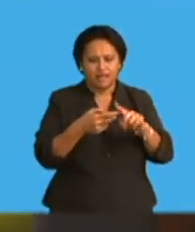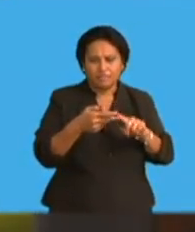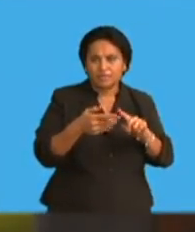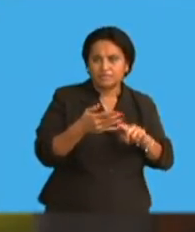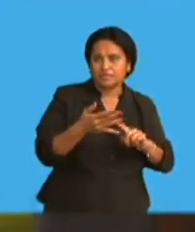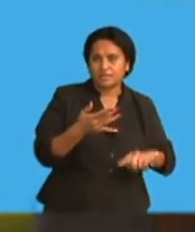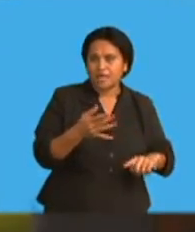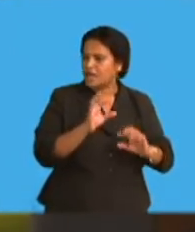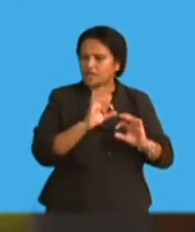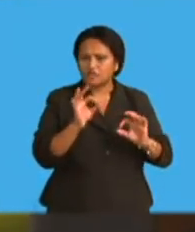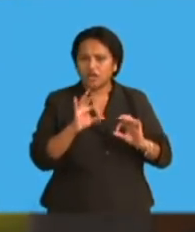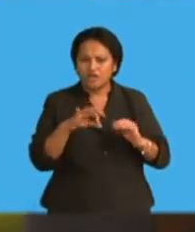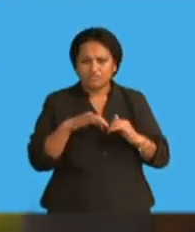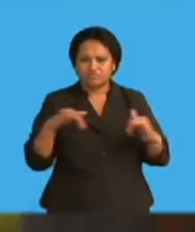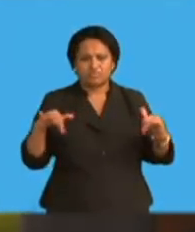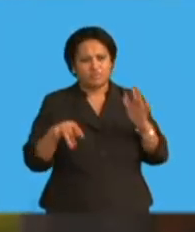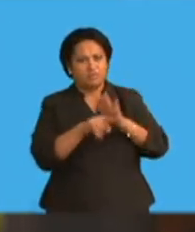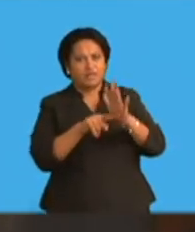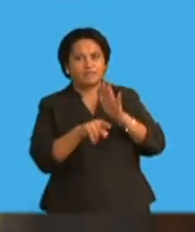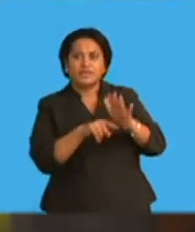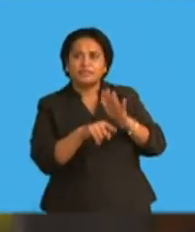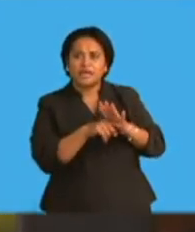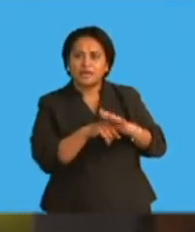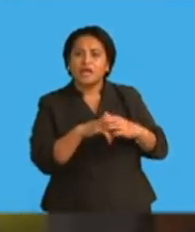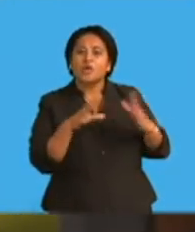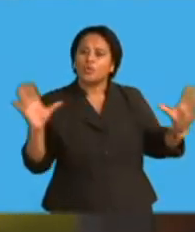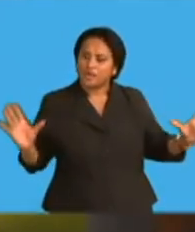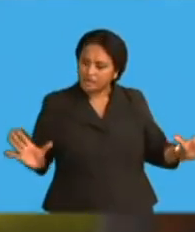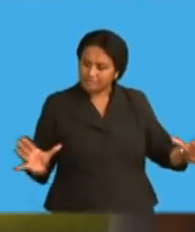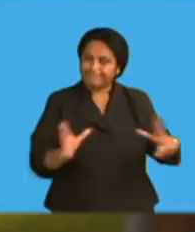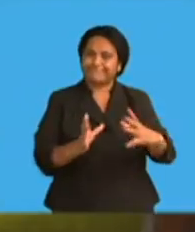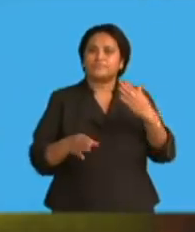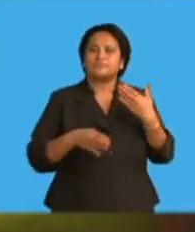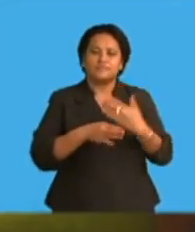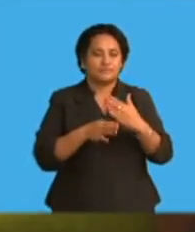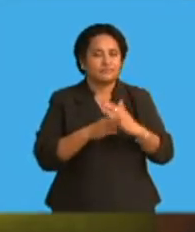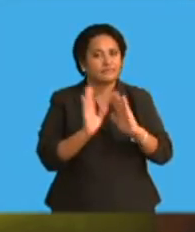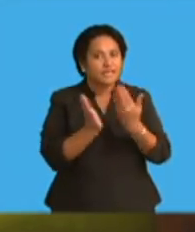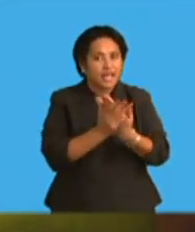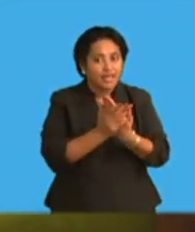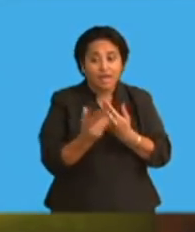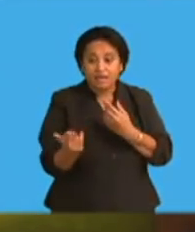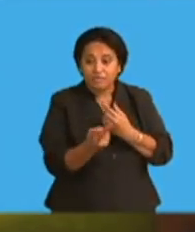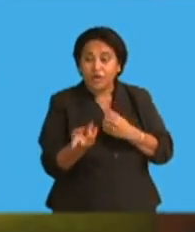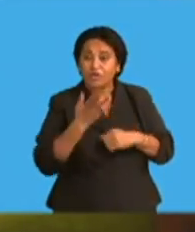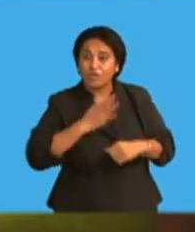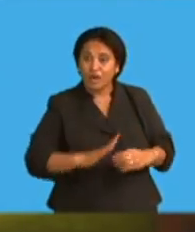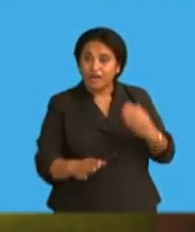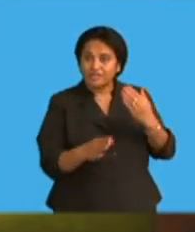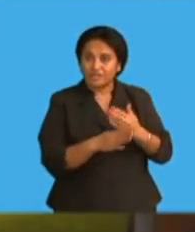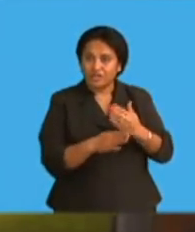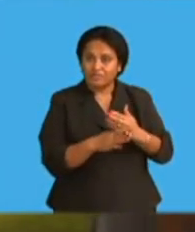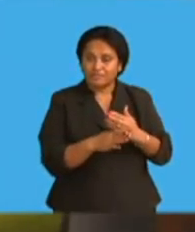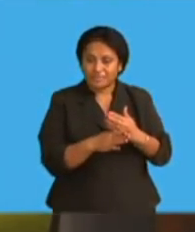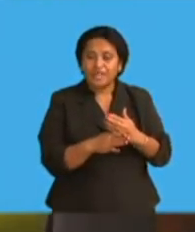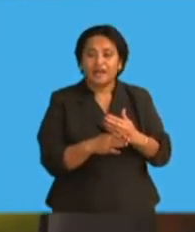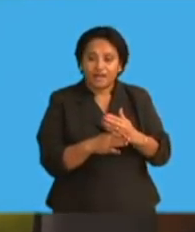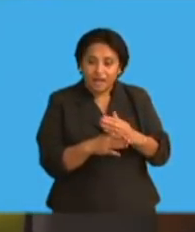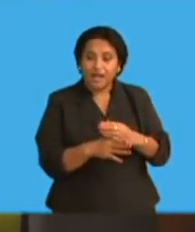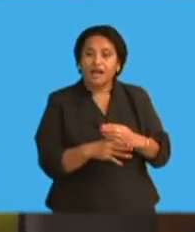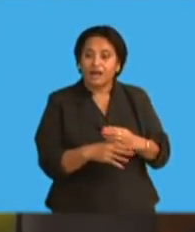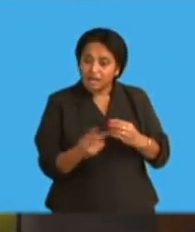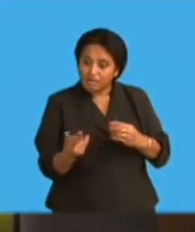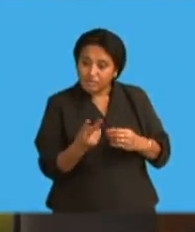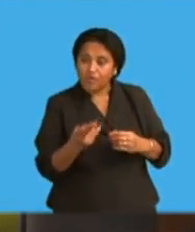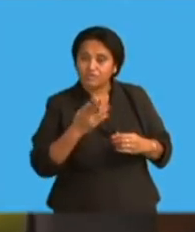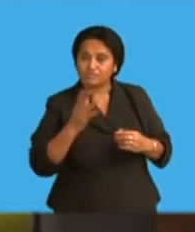Let's, Madam Speaker, work together, because all of us, both sides want jobs. We have to do that. Both sides want